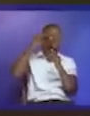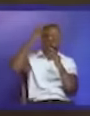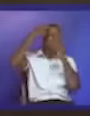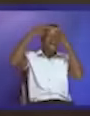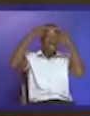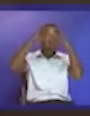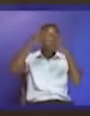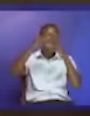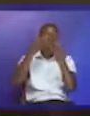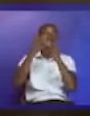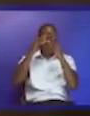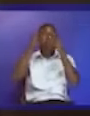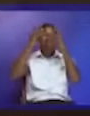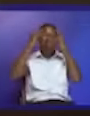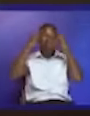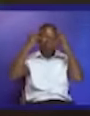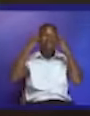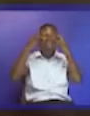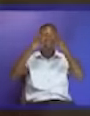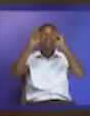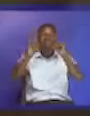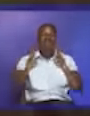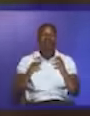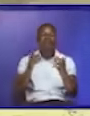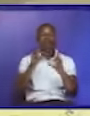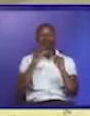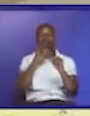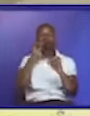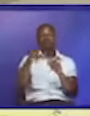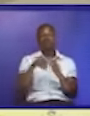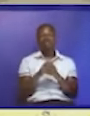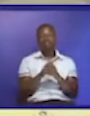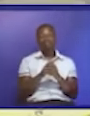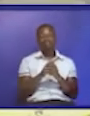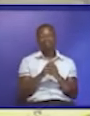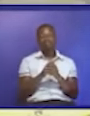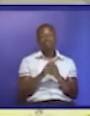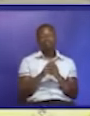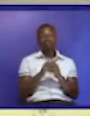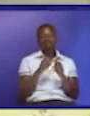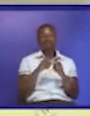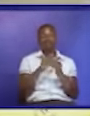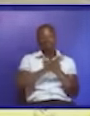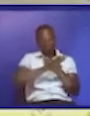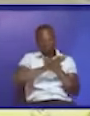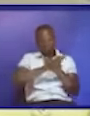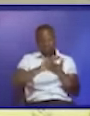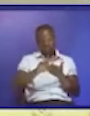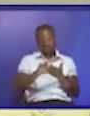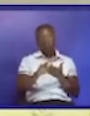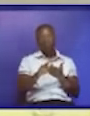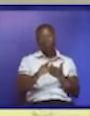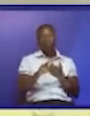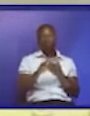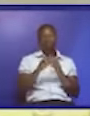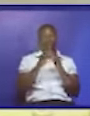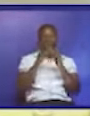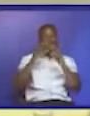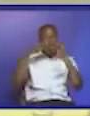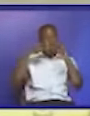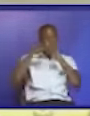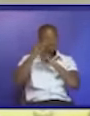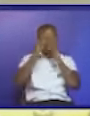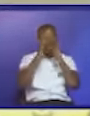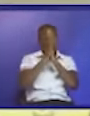Above and beyond your desire to see results. Genuine prayer, prophetic intercessory